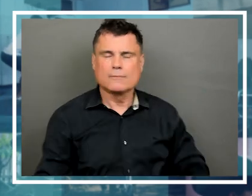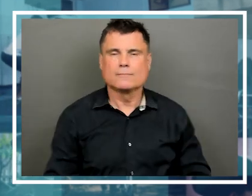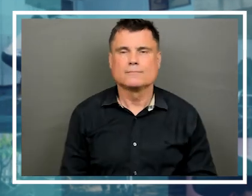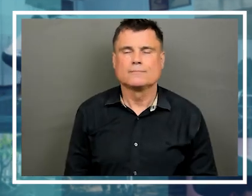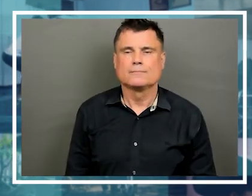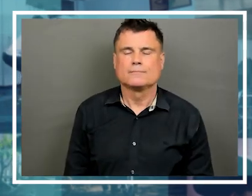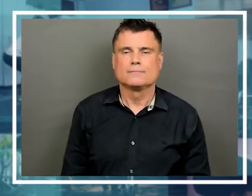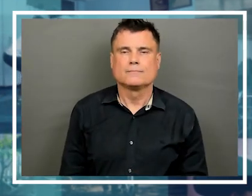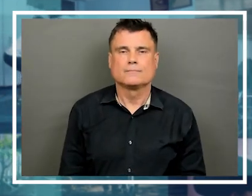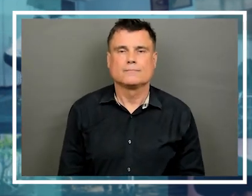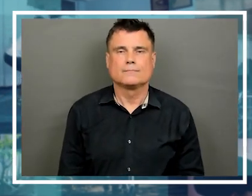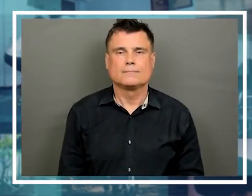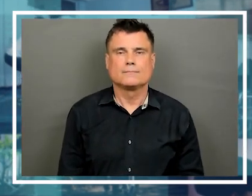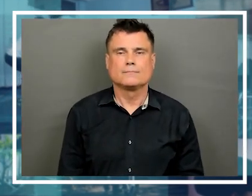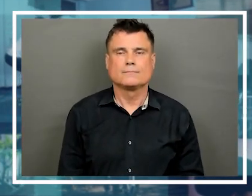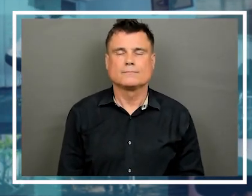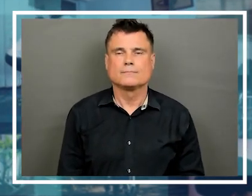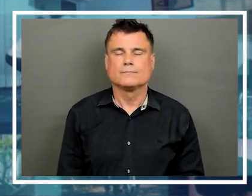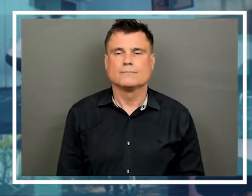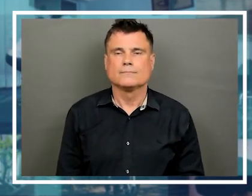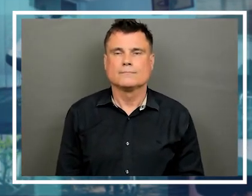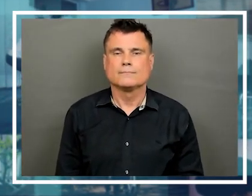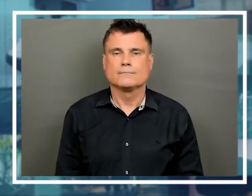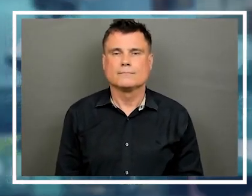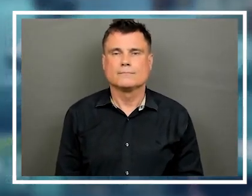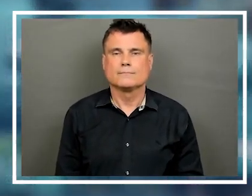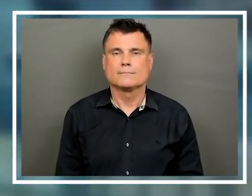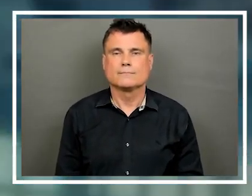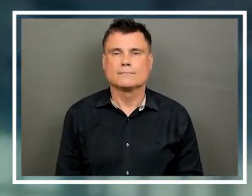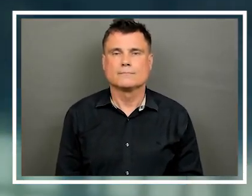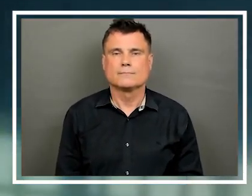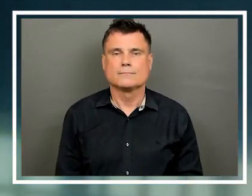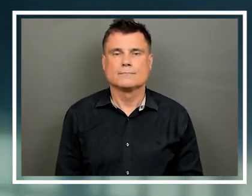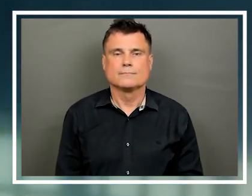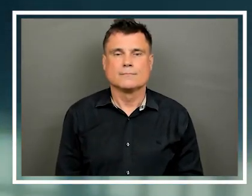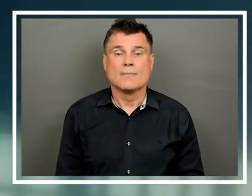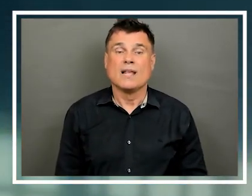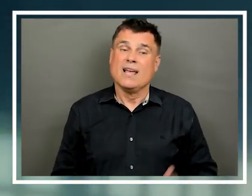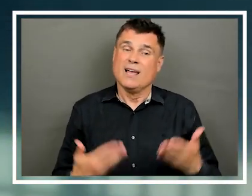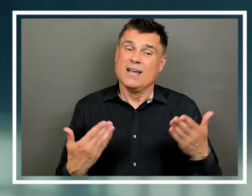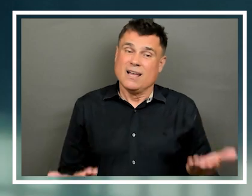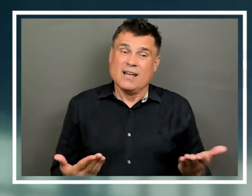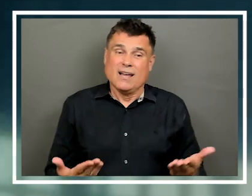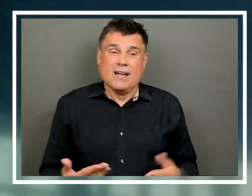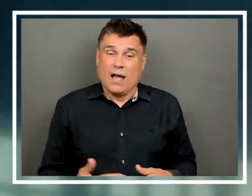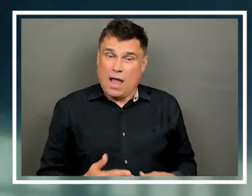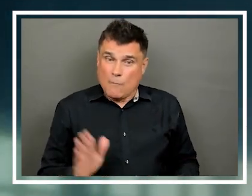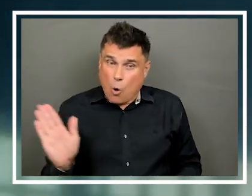Mark, 24, from Uganda, speaks in Ugandan Sign Language.